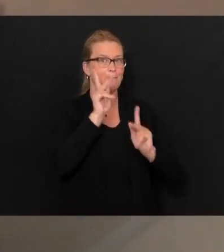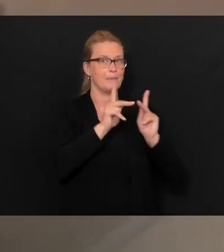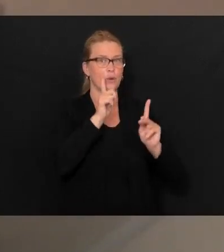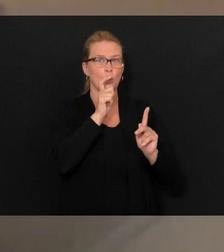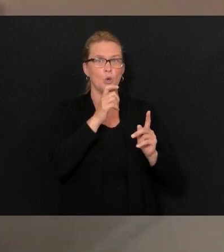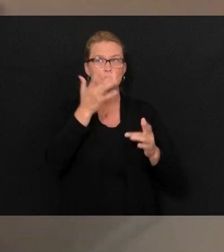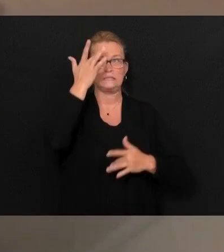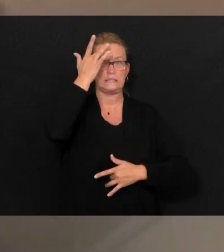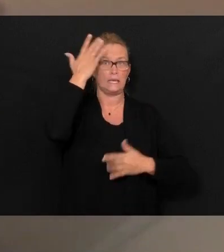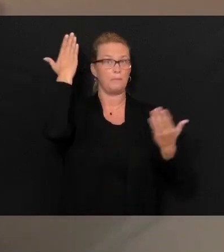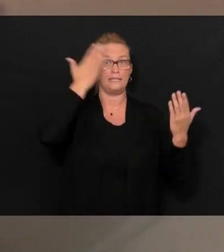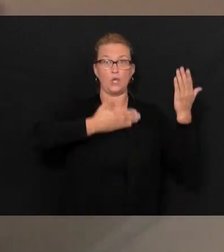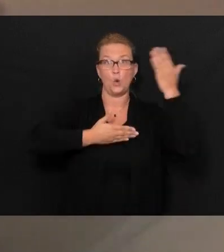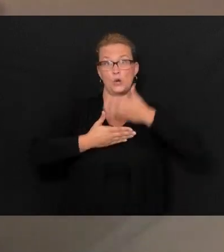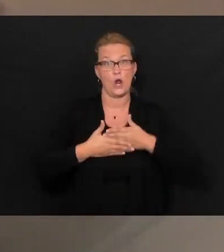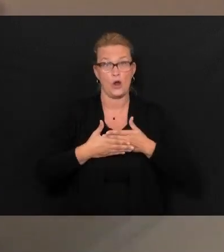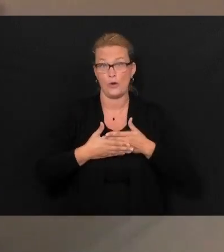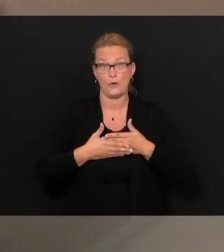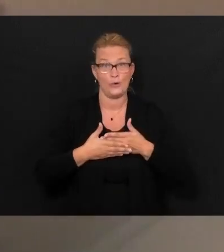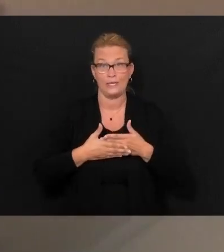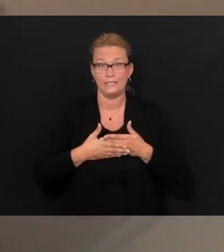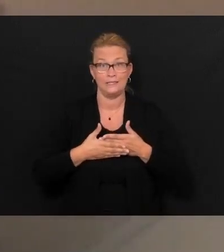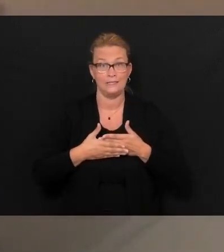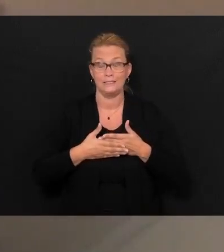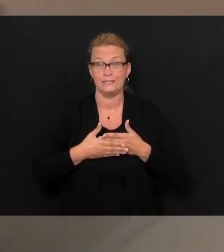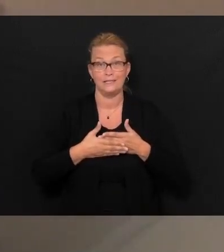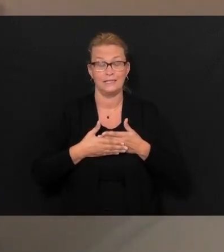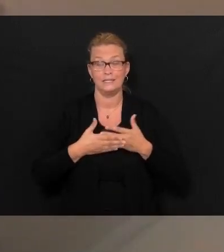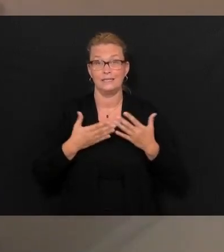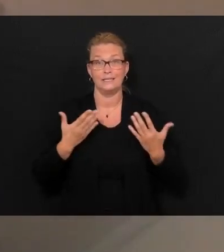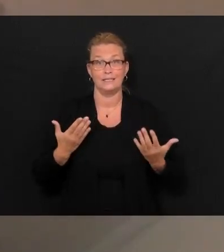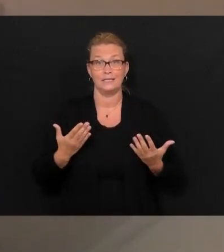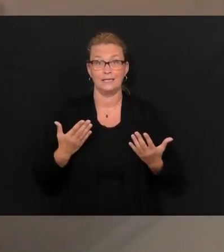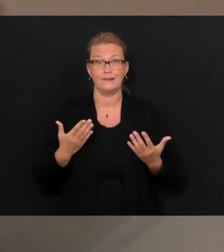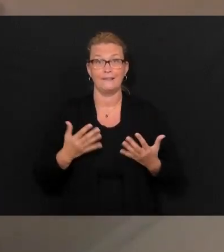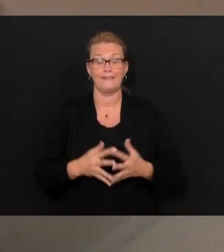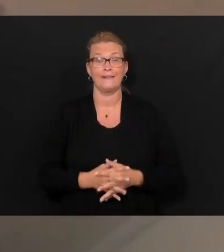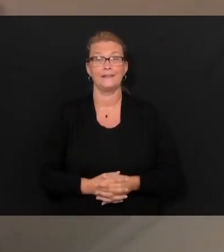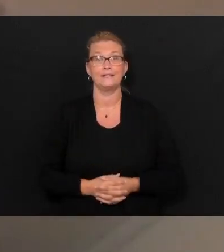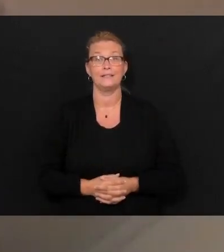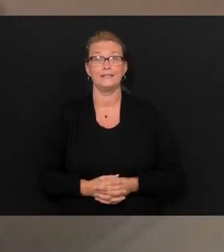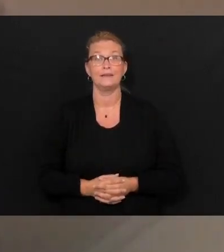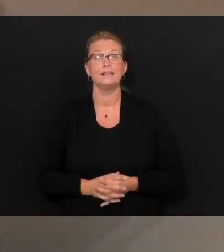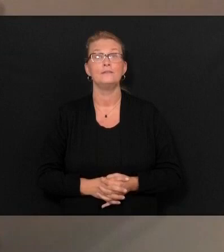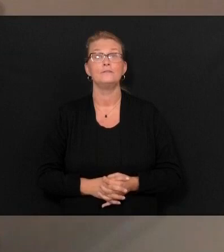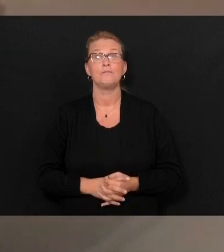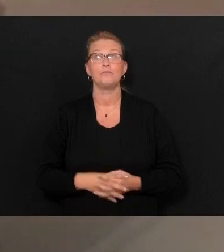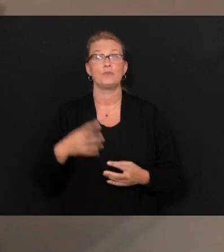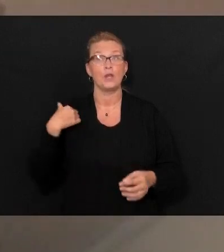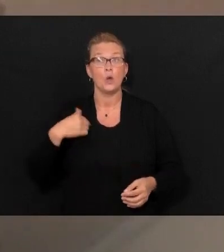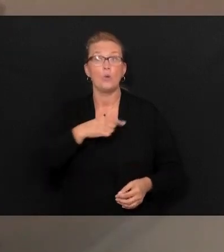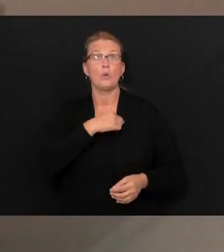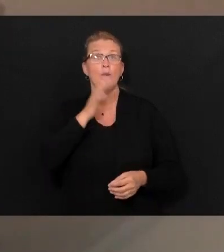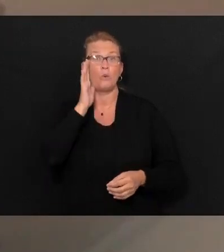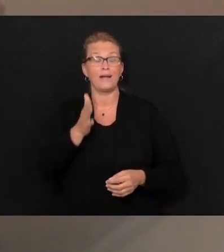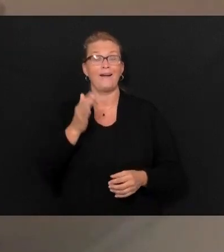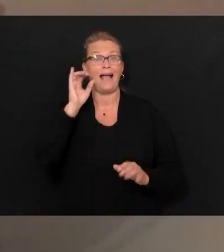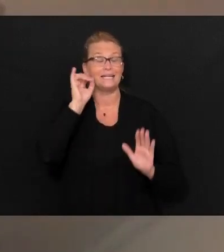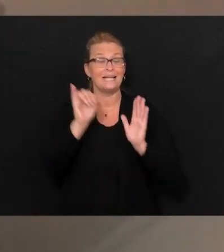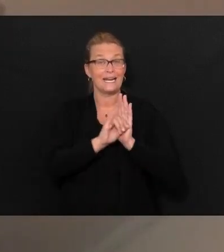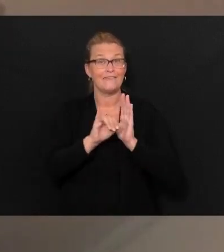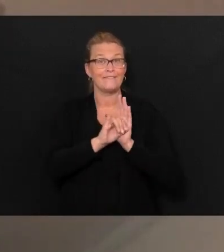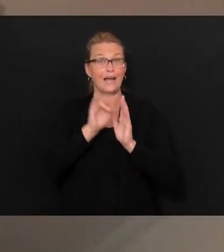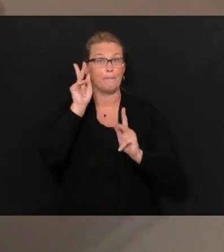or pre-symptomatic, that 48 hours or so before they will develop symptoms. And we will identify people